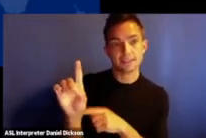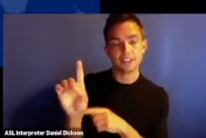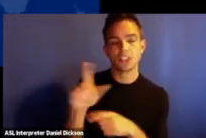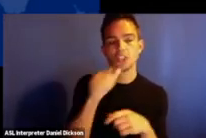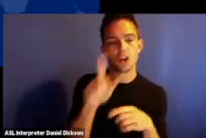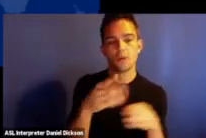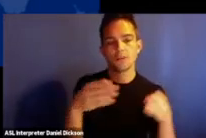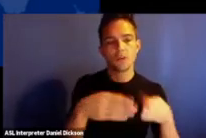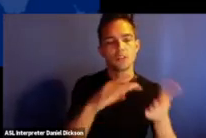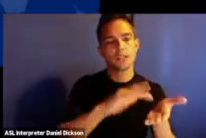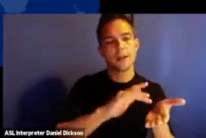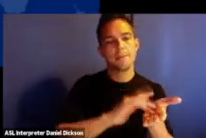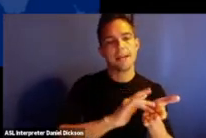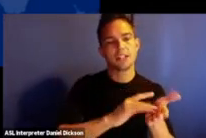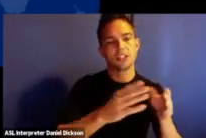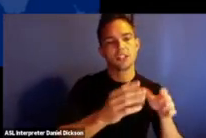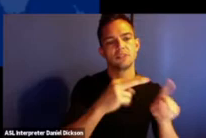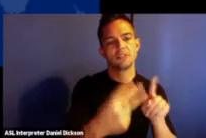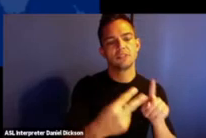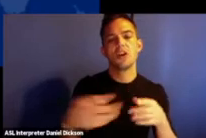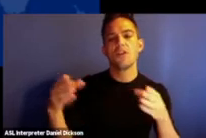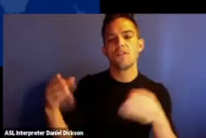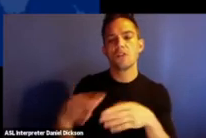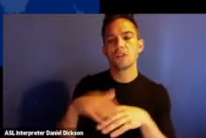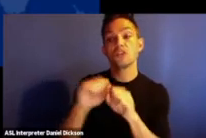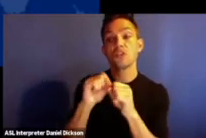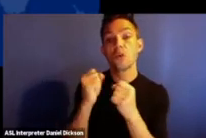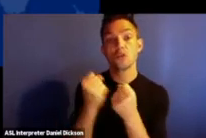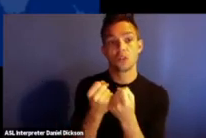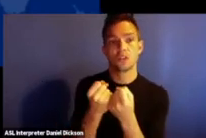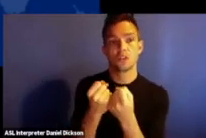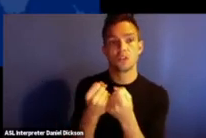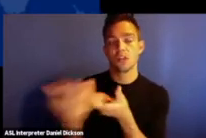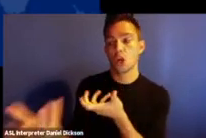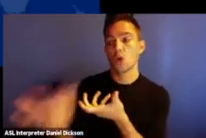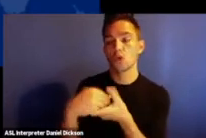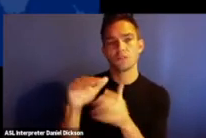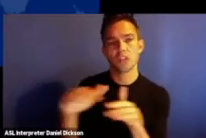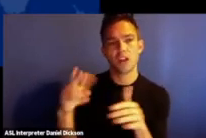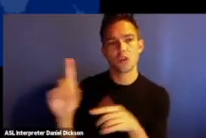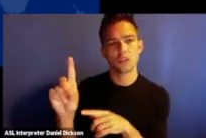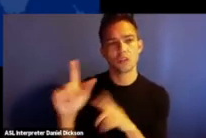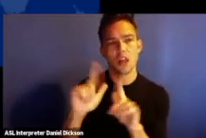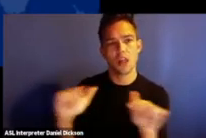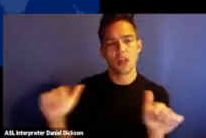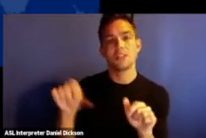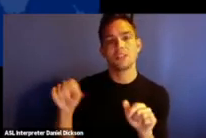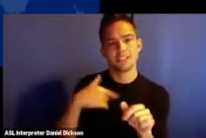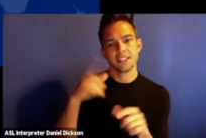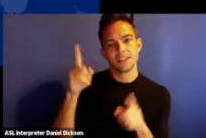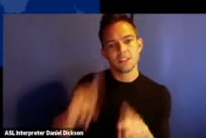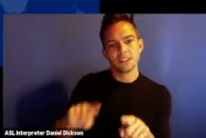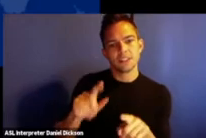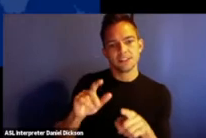medical. My advice would be to more focus on the social side. Focus on the inclusive childhood. So yes, I agree. Early intervention is